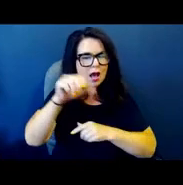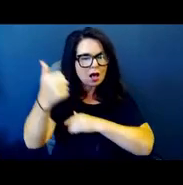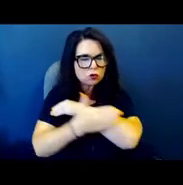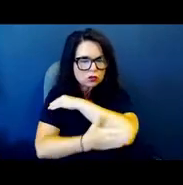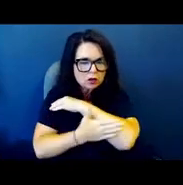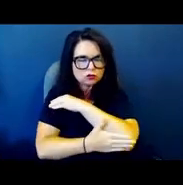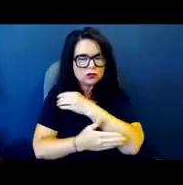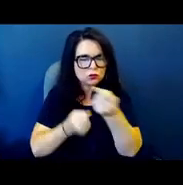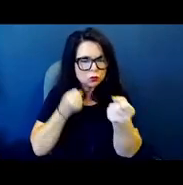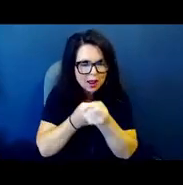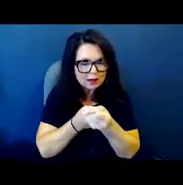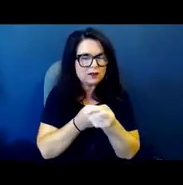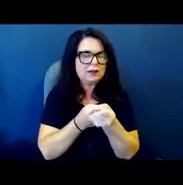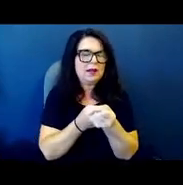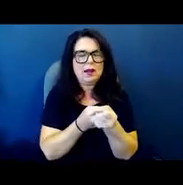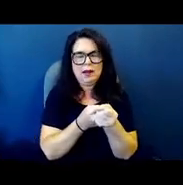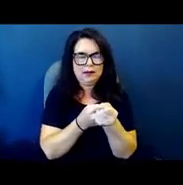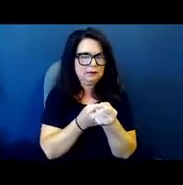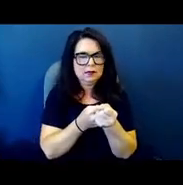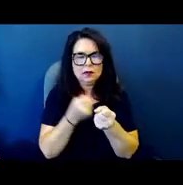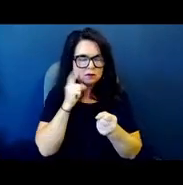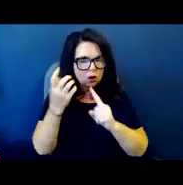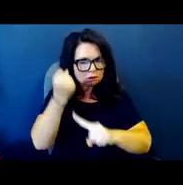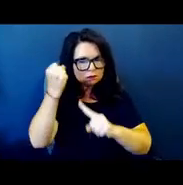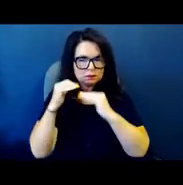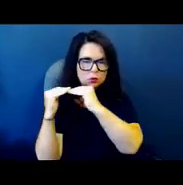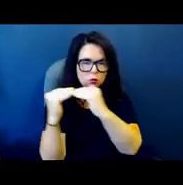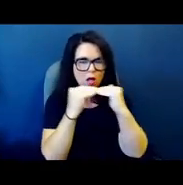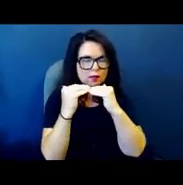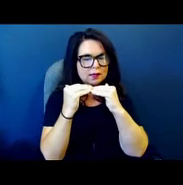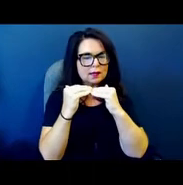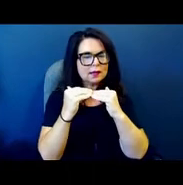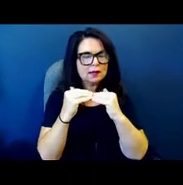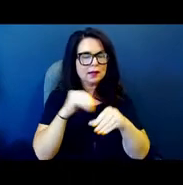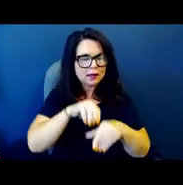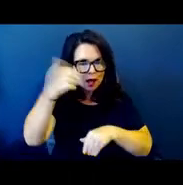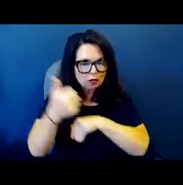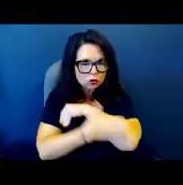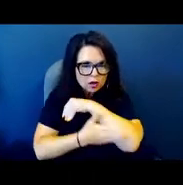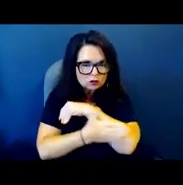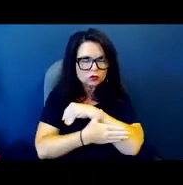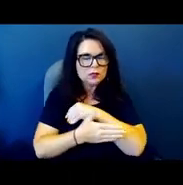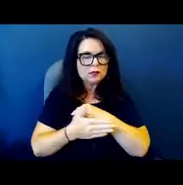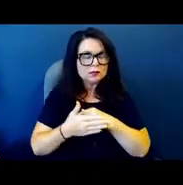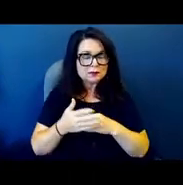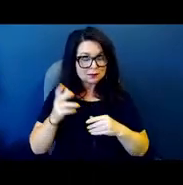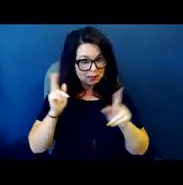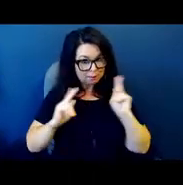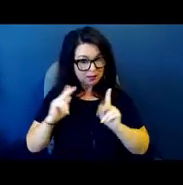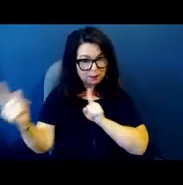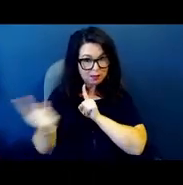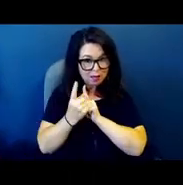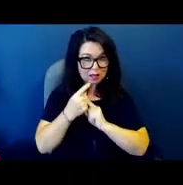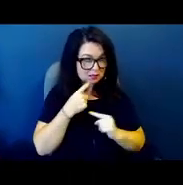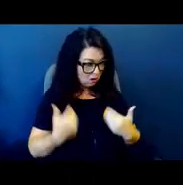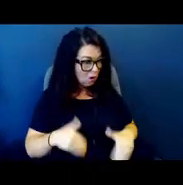know, equality in China and other parts of the world. If somebody came up to me and said that would make me proud. That